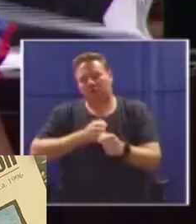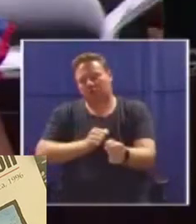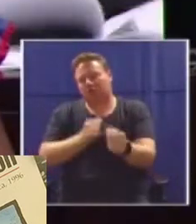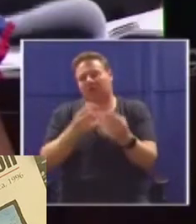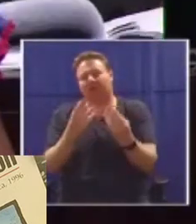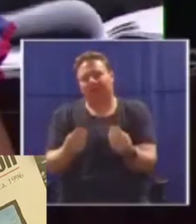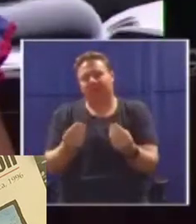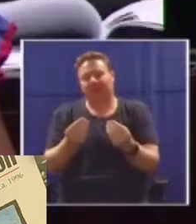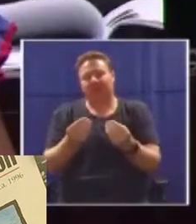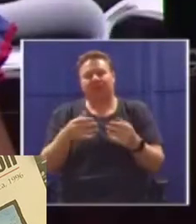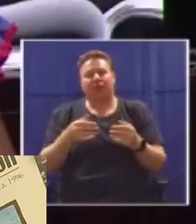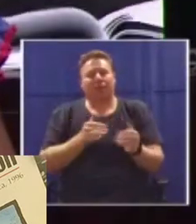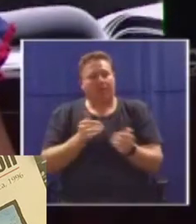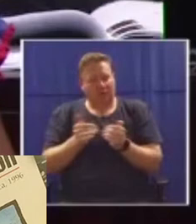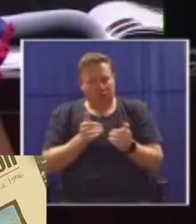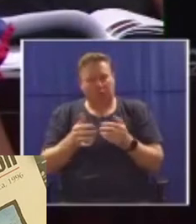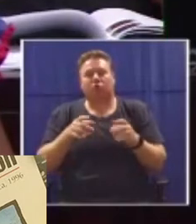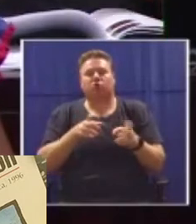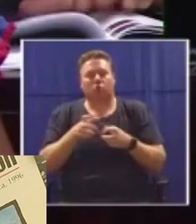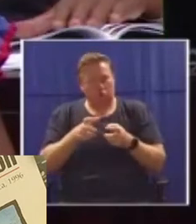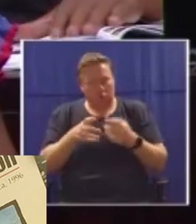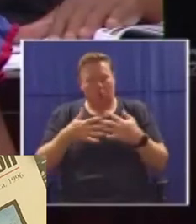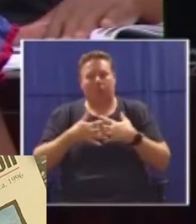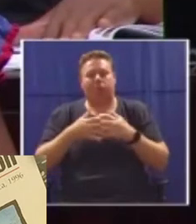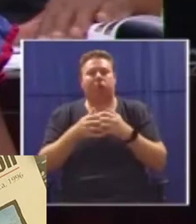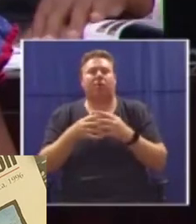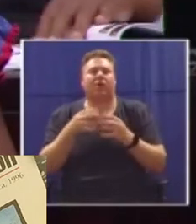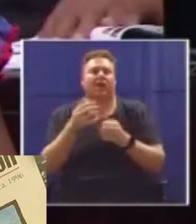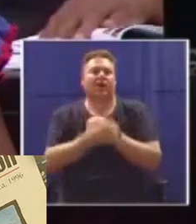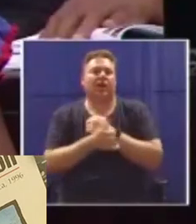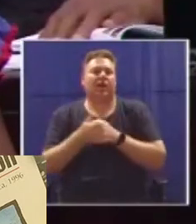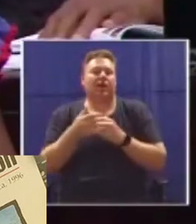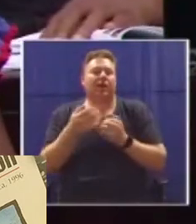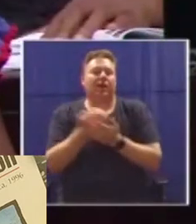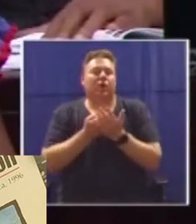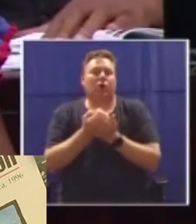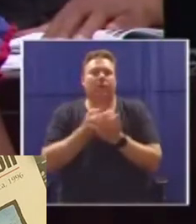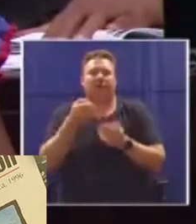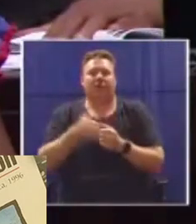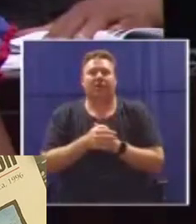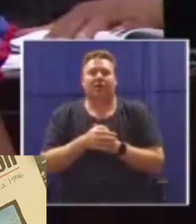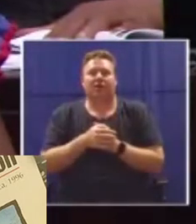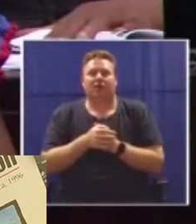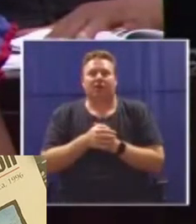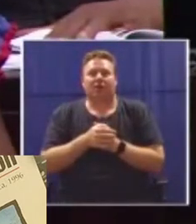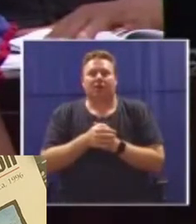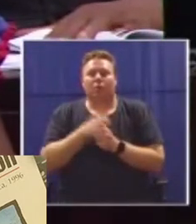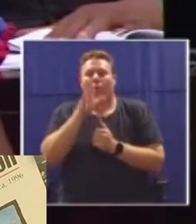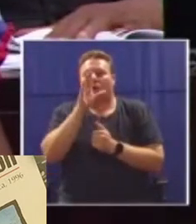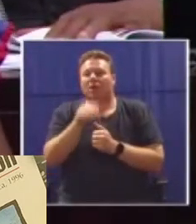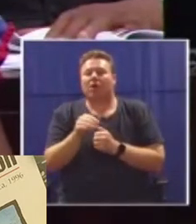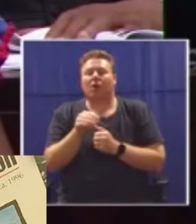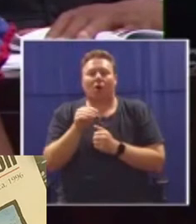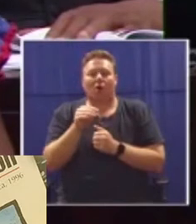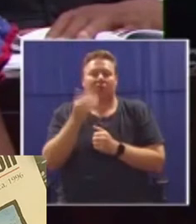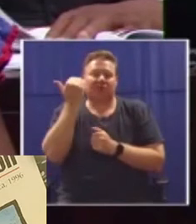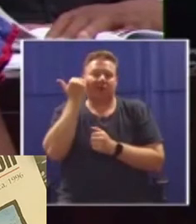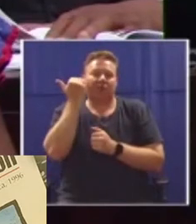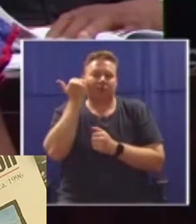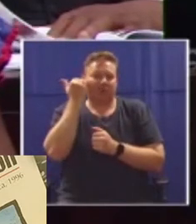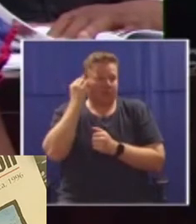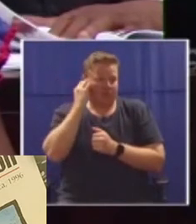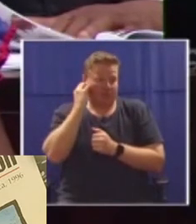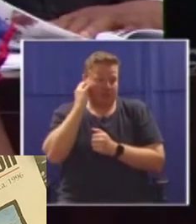ownership, management, and control in the economy. We call on the government to take serious decisive steps